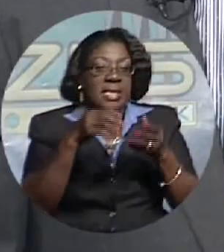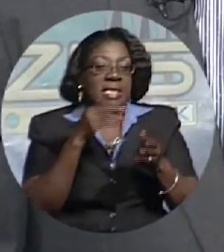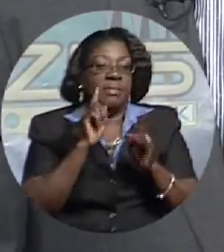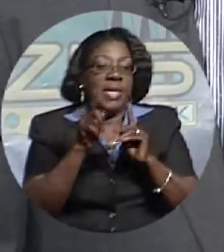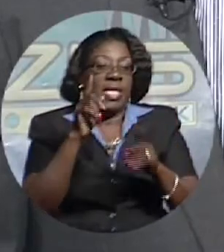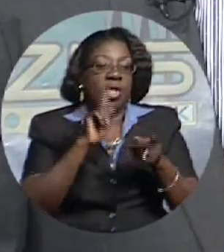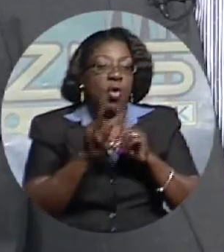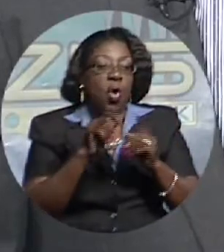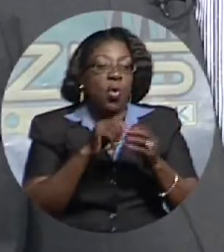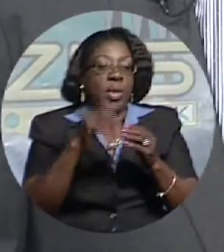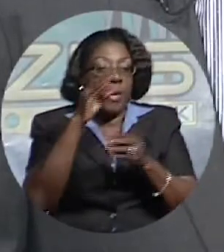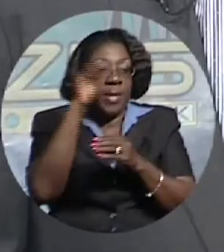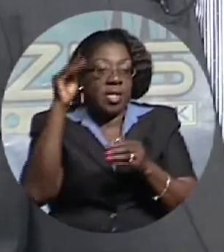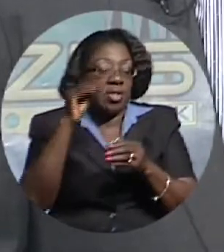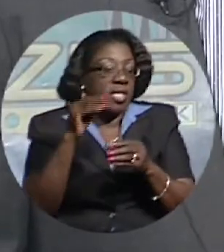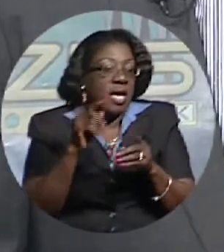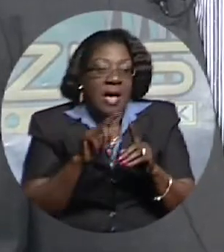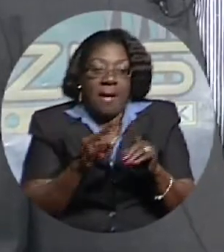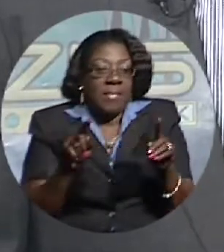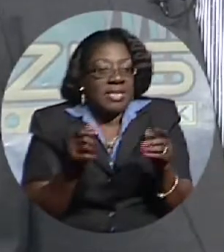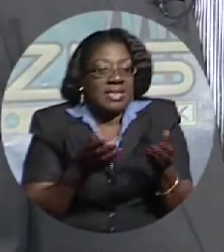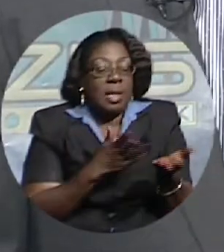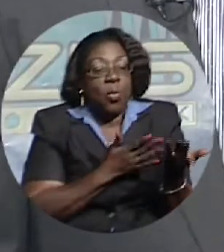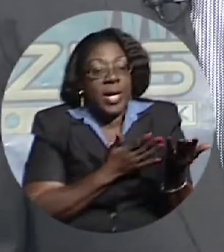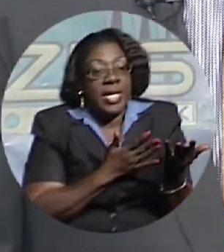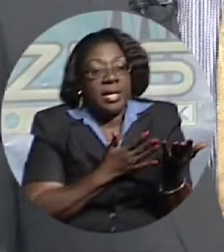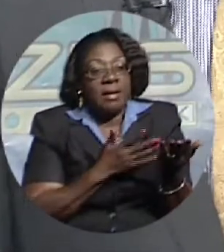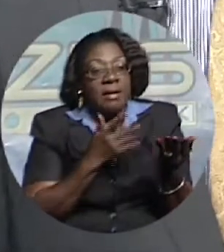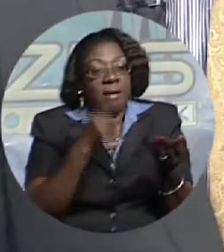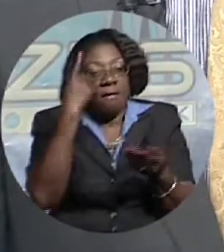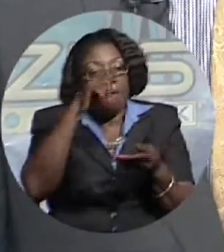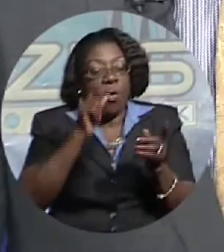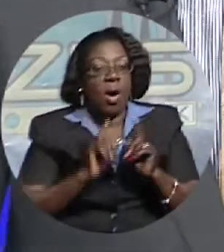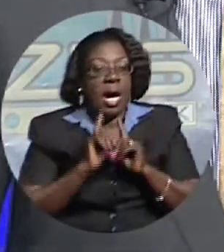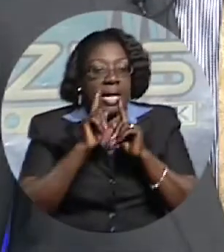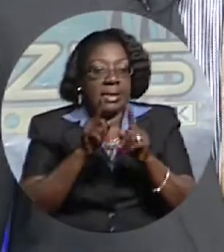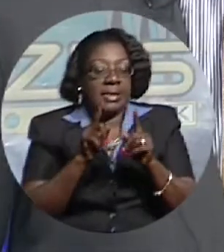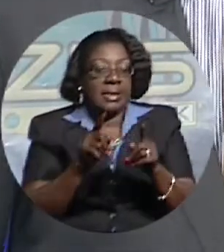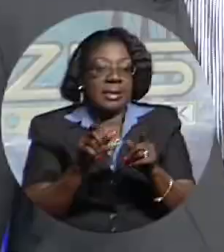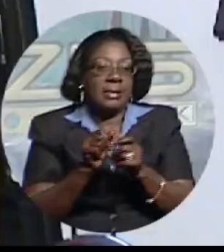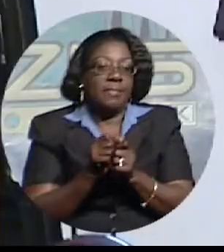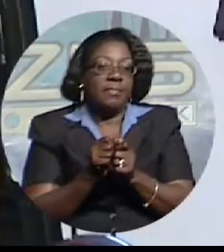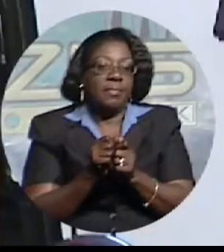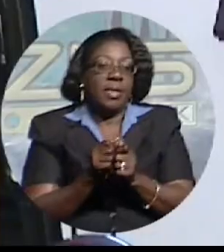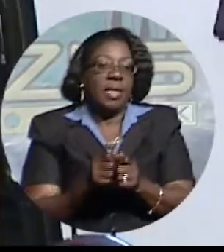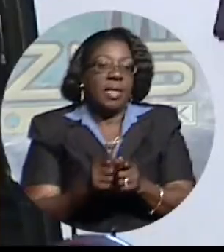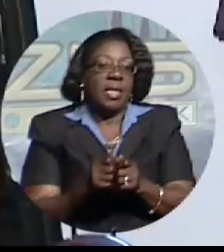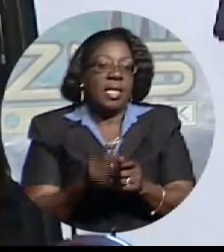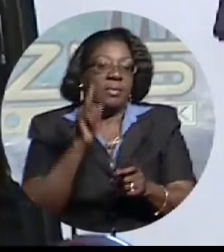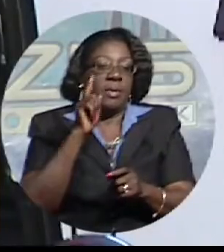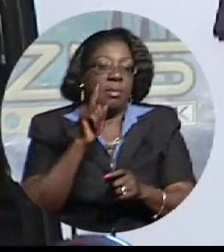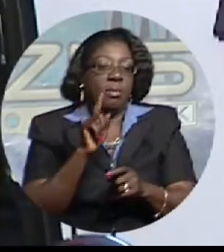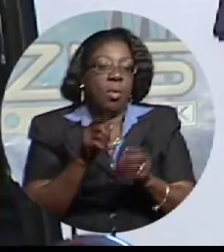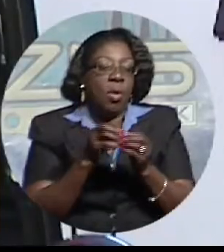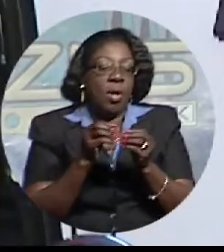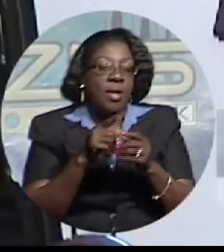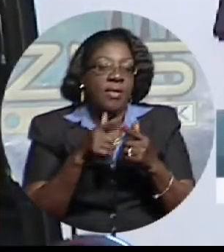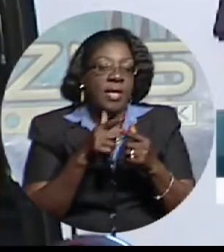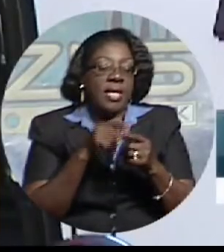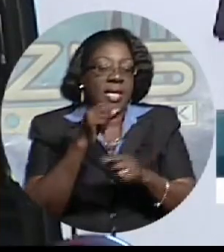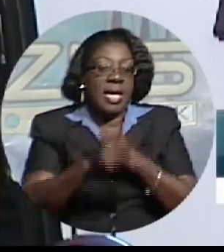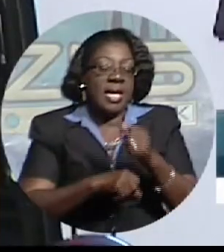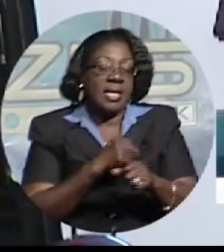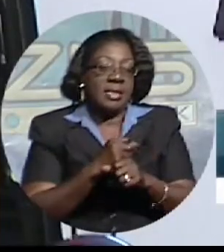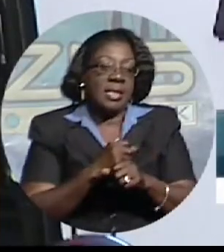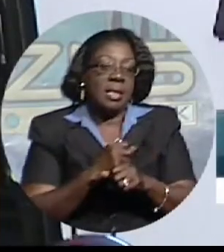with the minister on the issue, but is still waiting for a resolution. It's been 1 year since they've been promised that they would have been paid the following